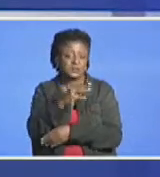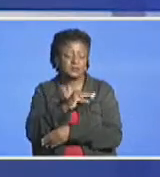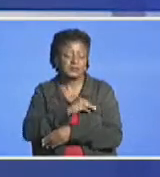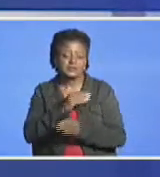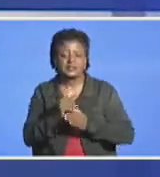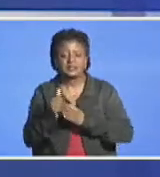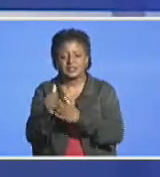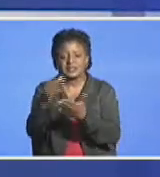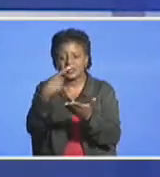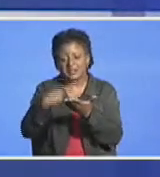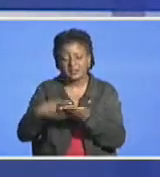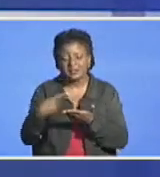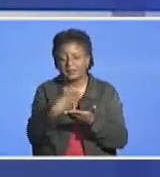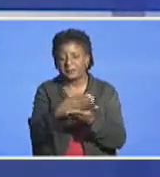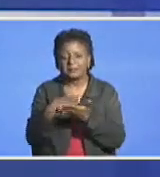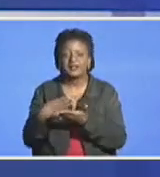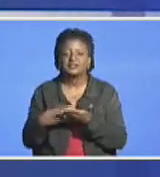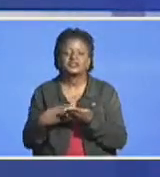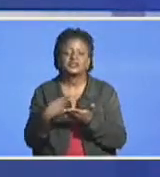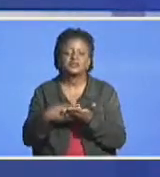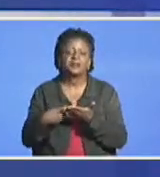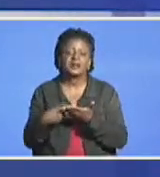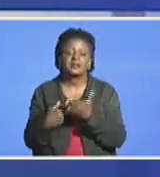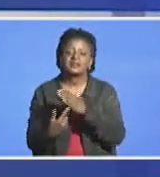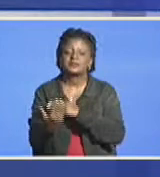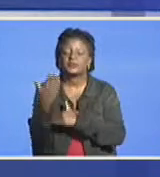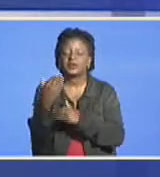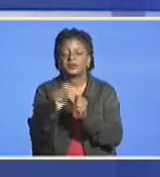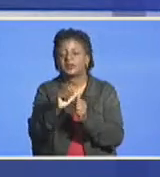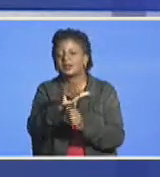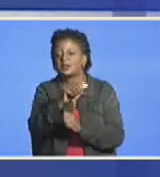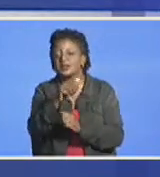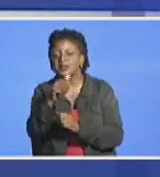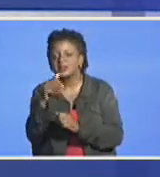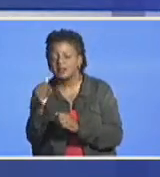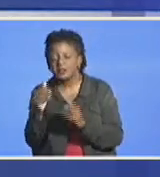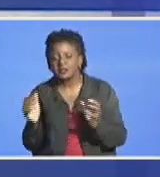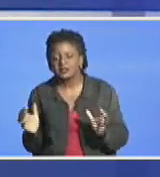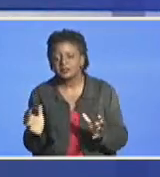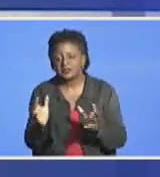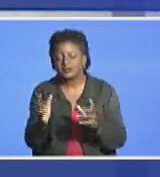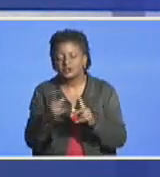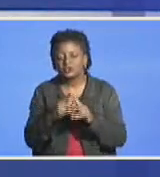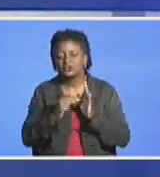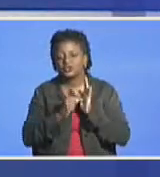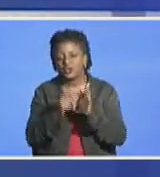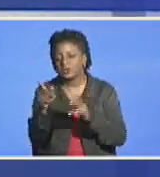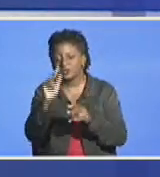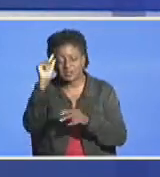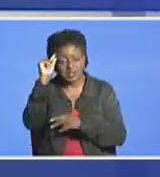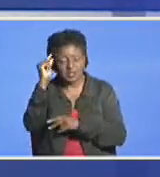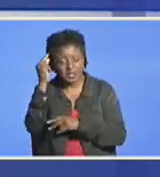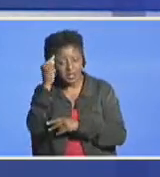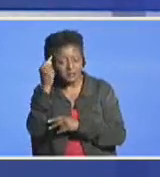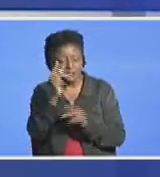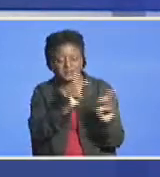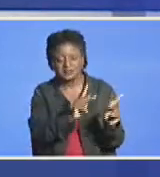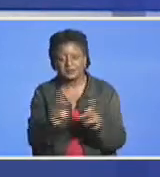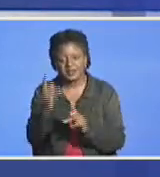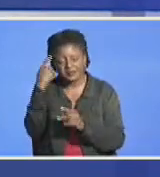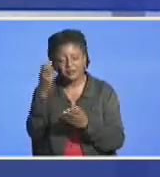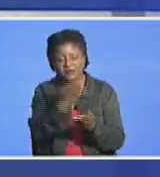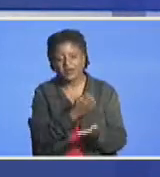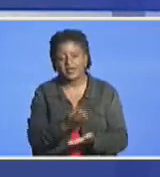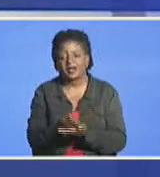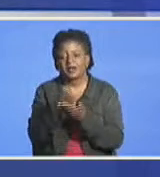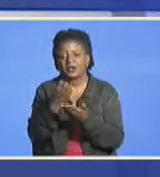off the budget debate in the House of Assembly this morning with another pitch to showcase his government's plan for economic recovery